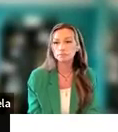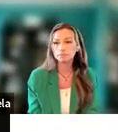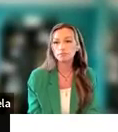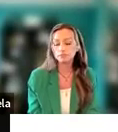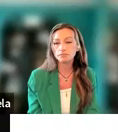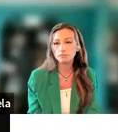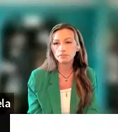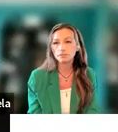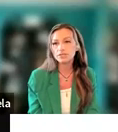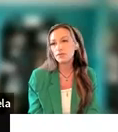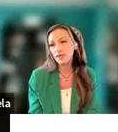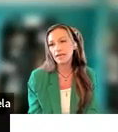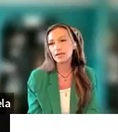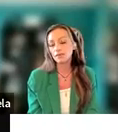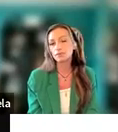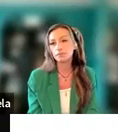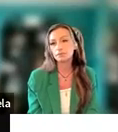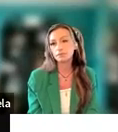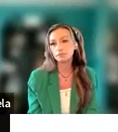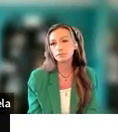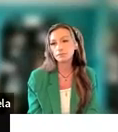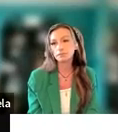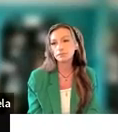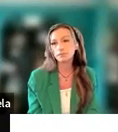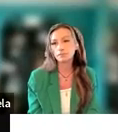you. So thank you.